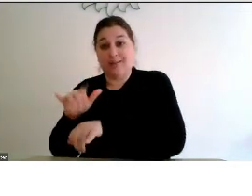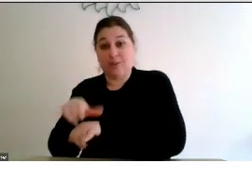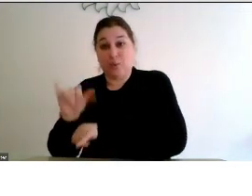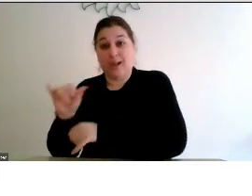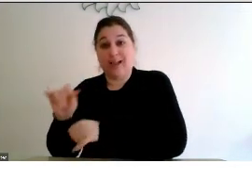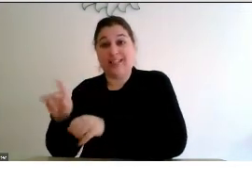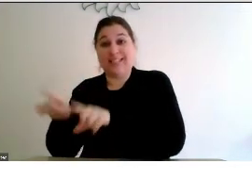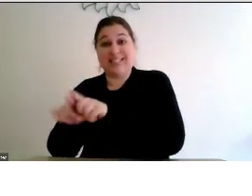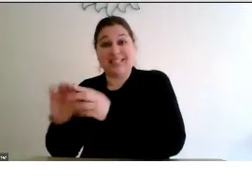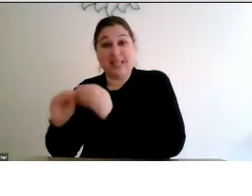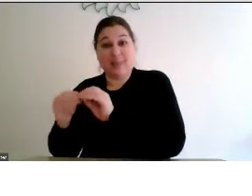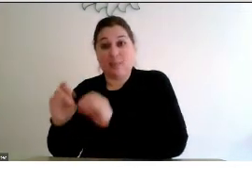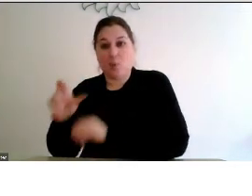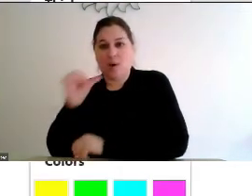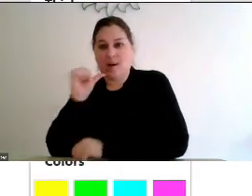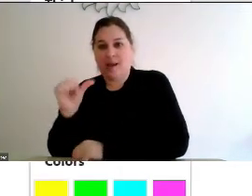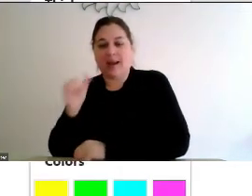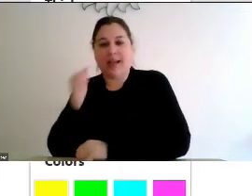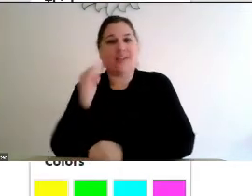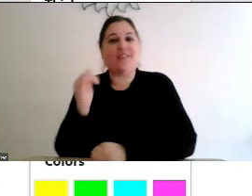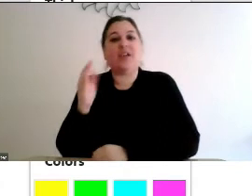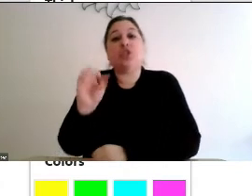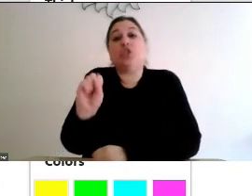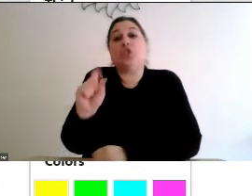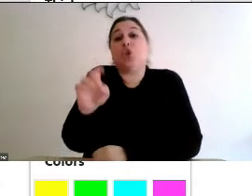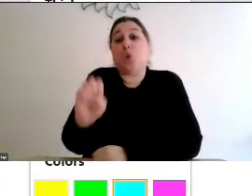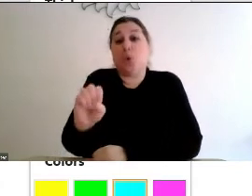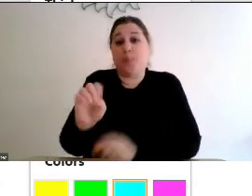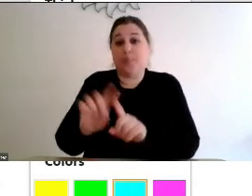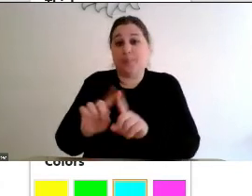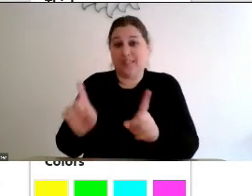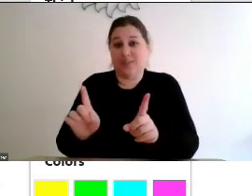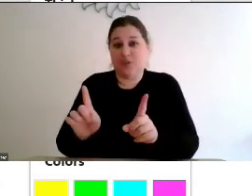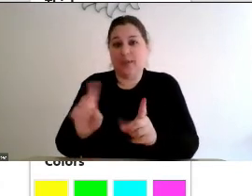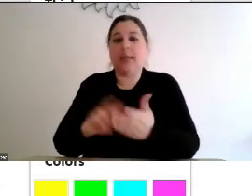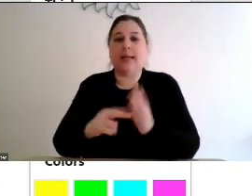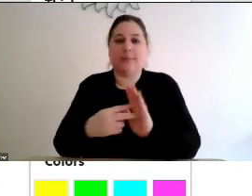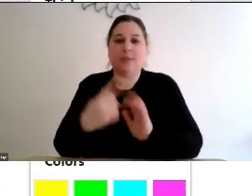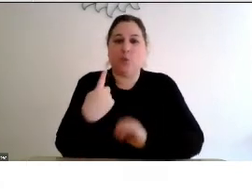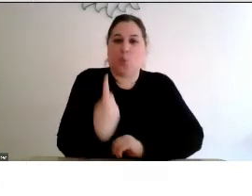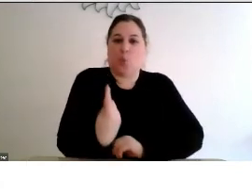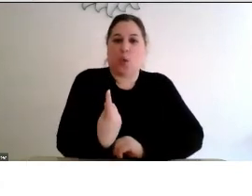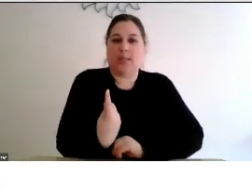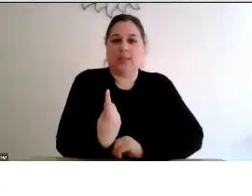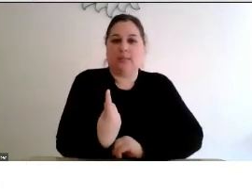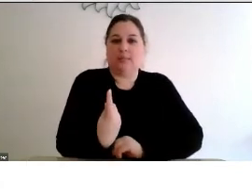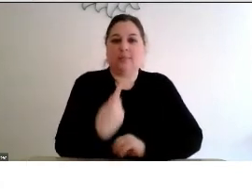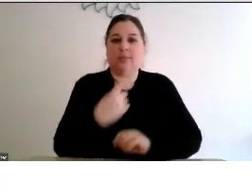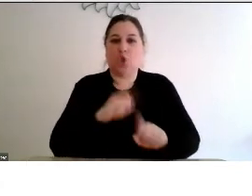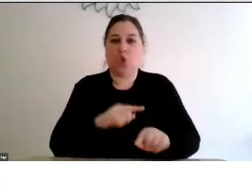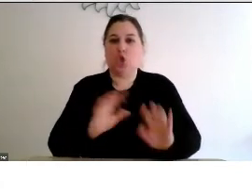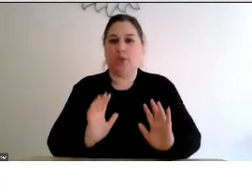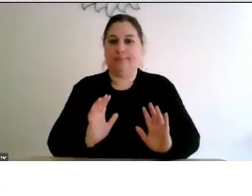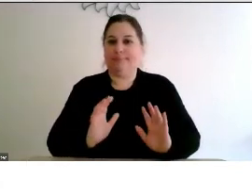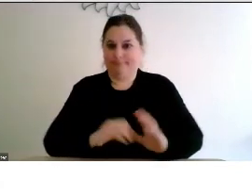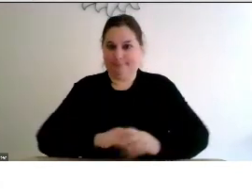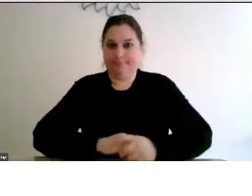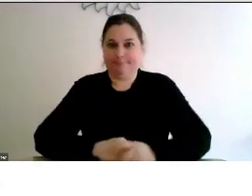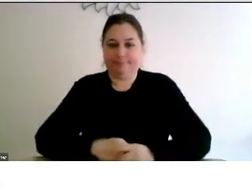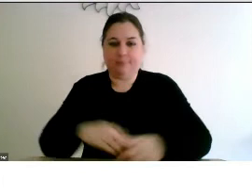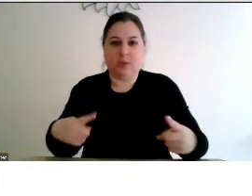So again, if I'm looking at this, let me do a different color. I'll do purple. Okay, if I'm looking at